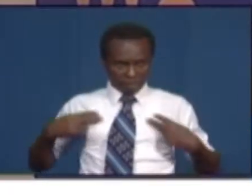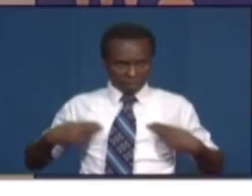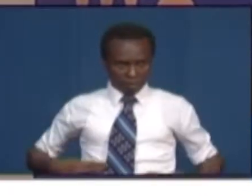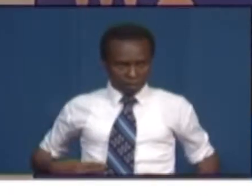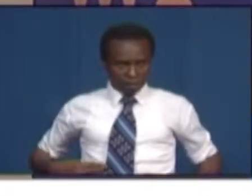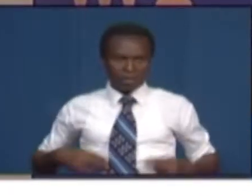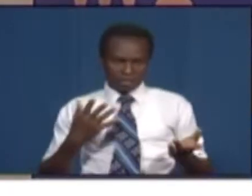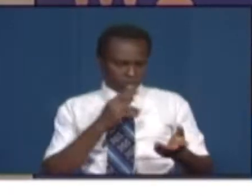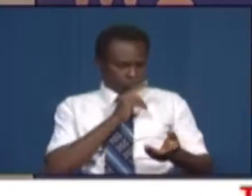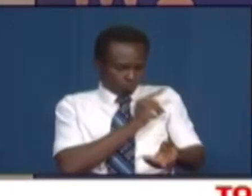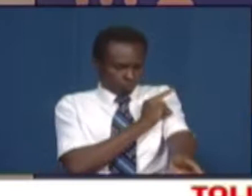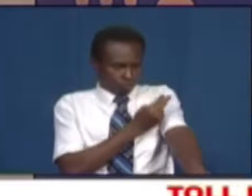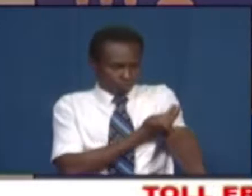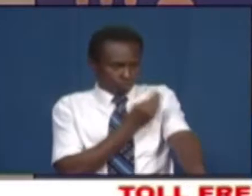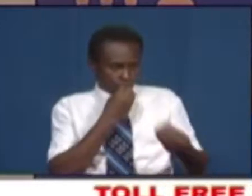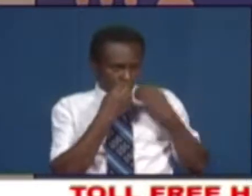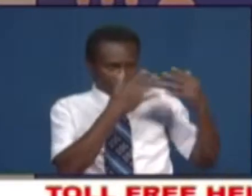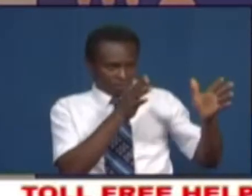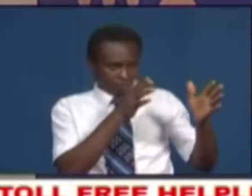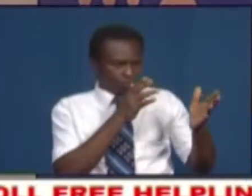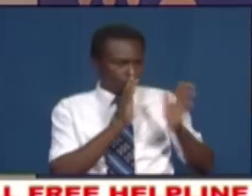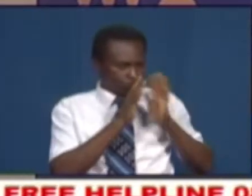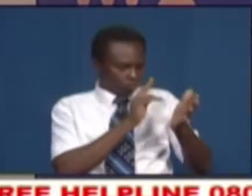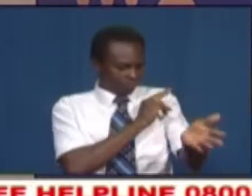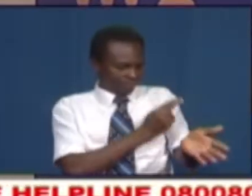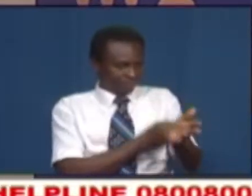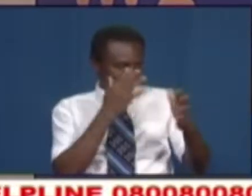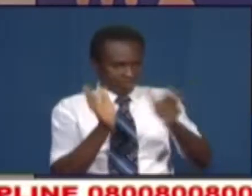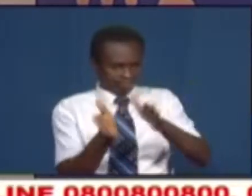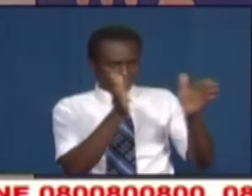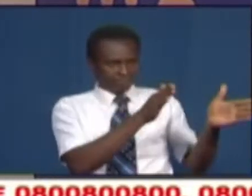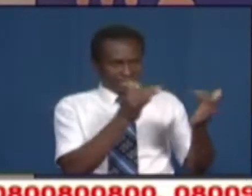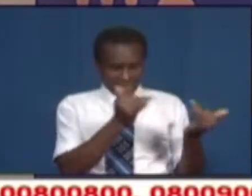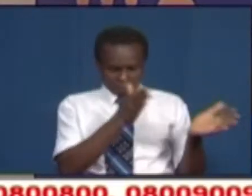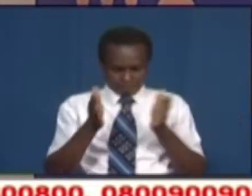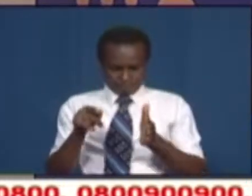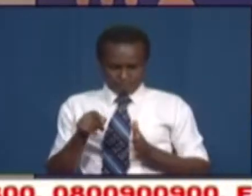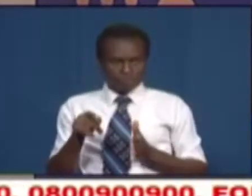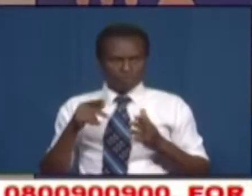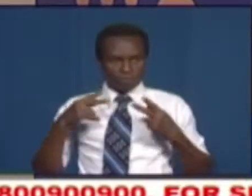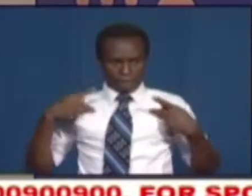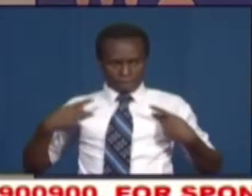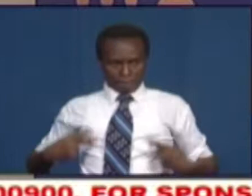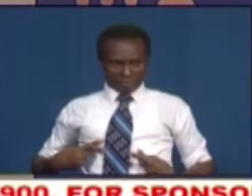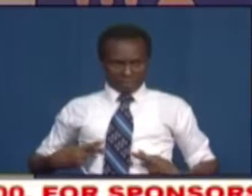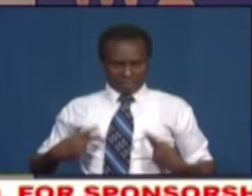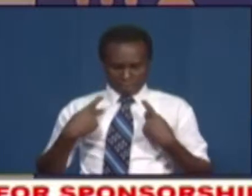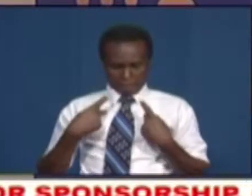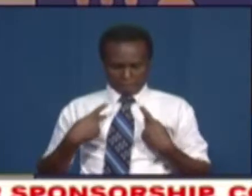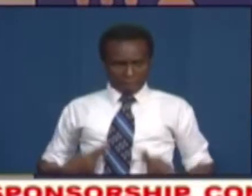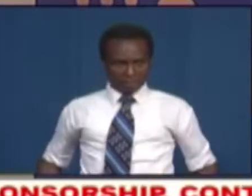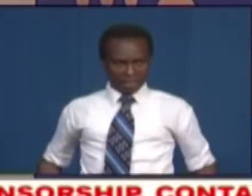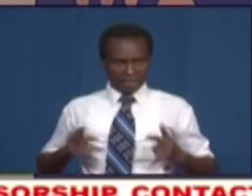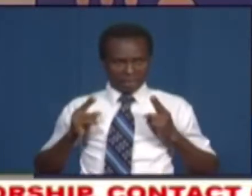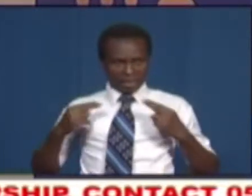nutrition and not, you know, talk about personal hygiene. What are some of the things that you personally did